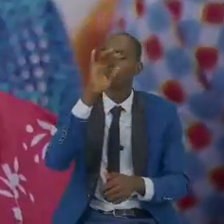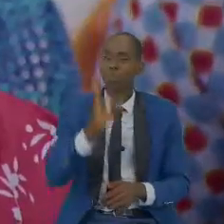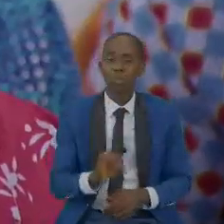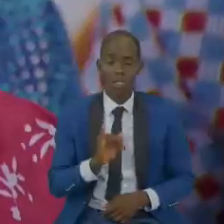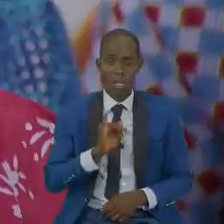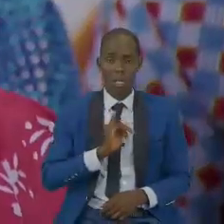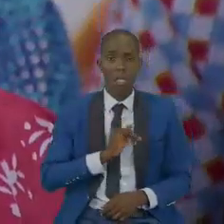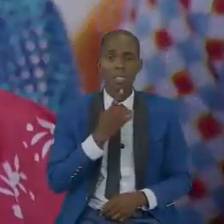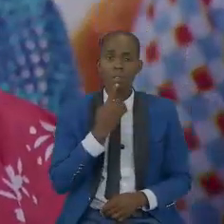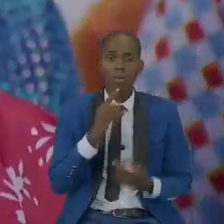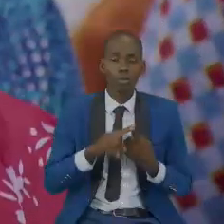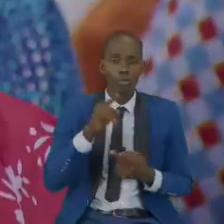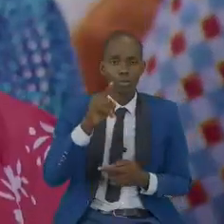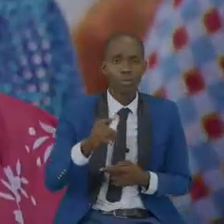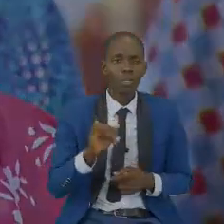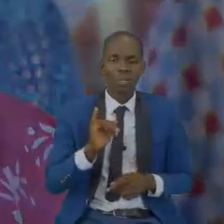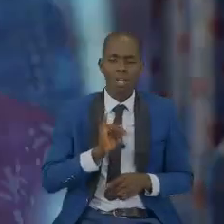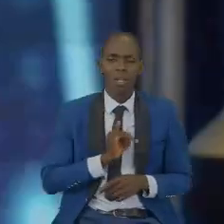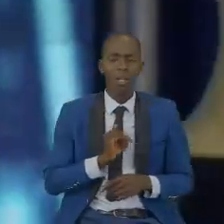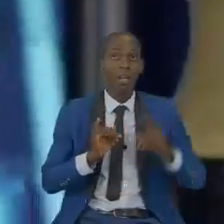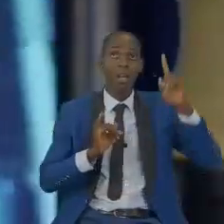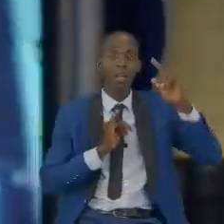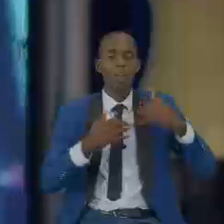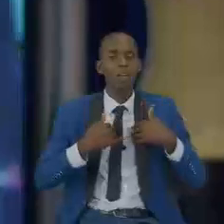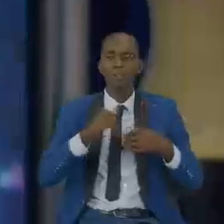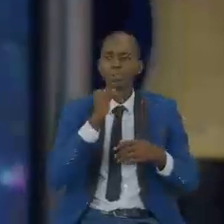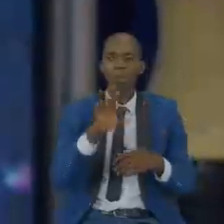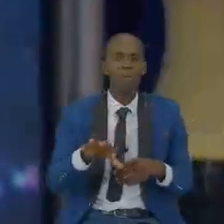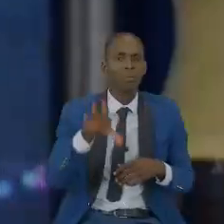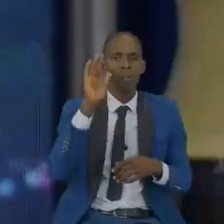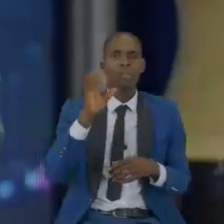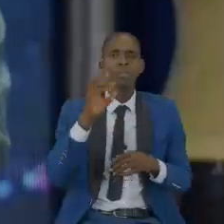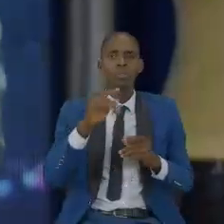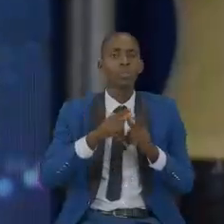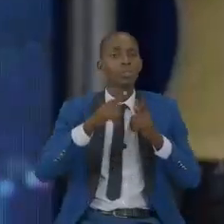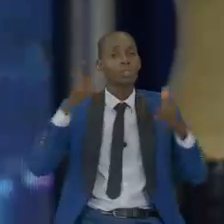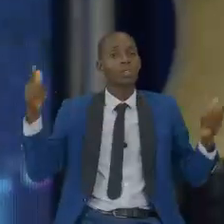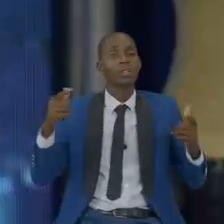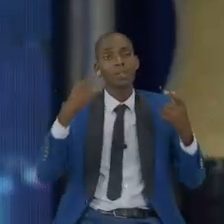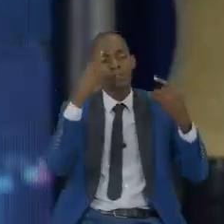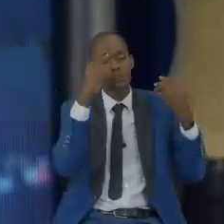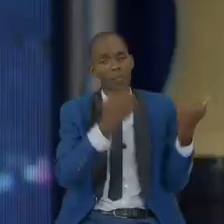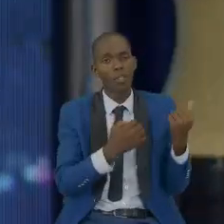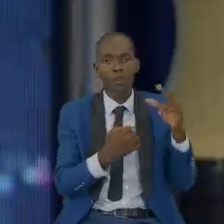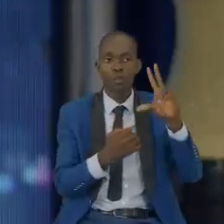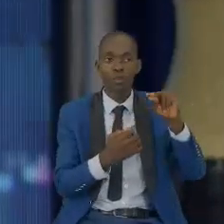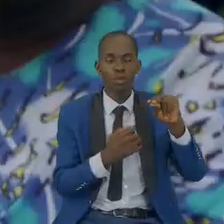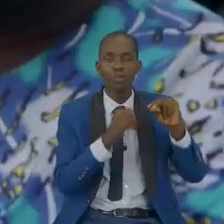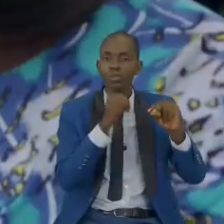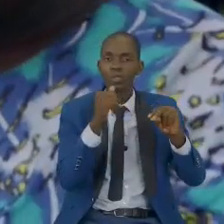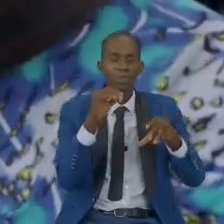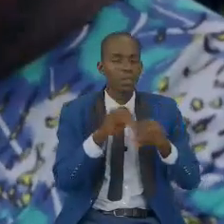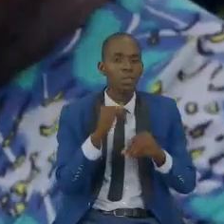not found so great faith, no, not in Israel.